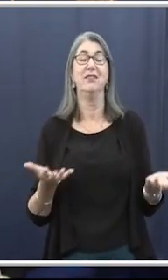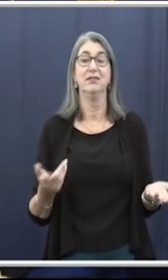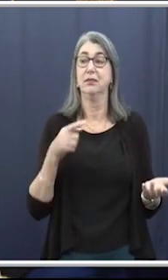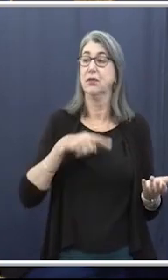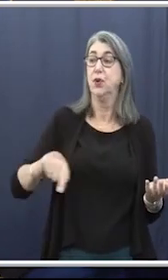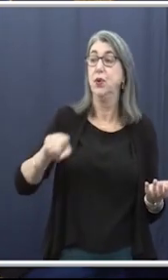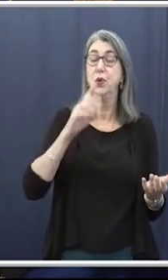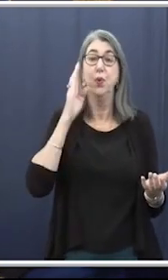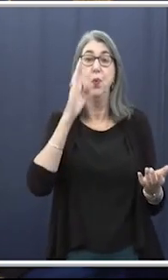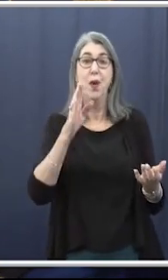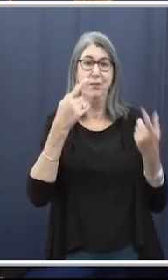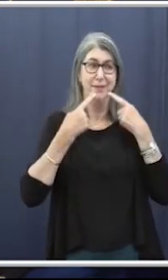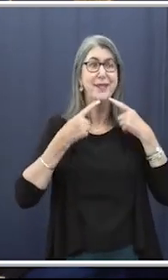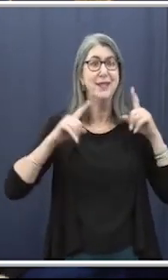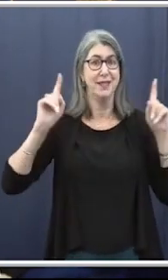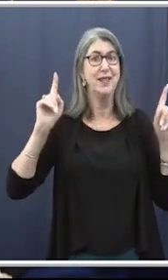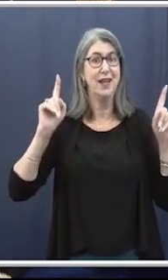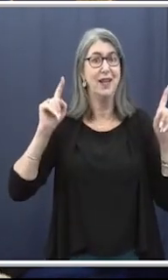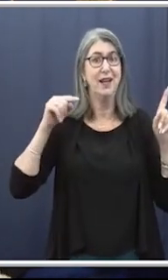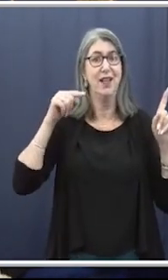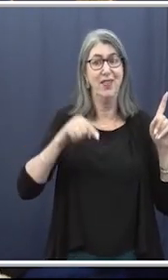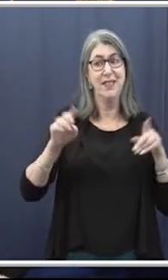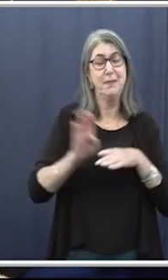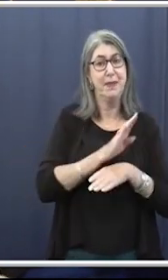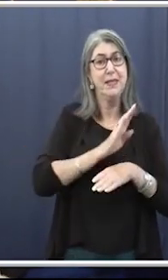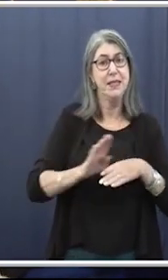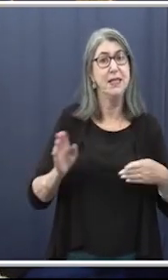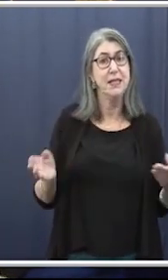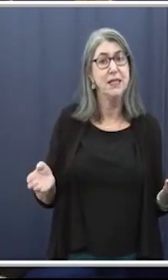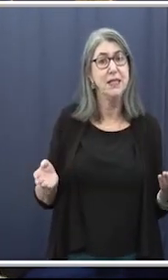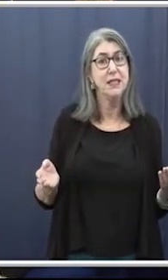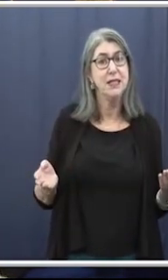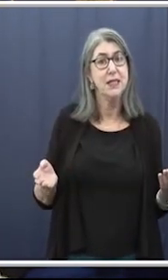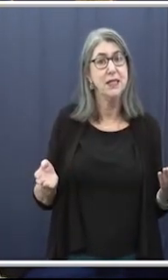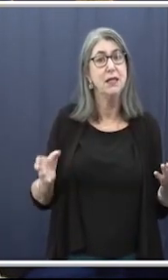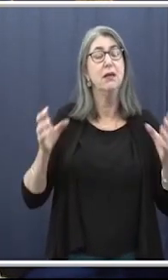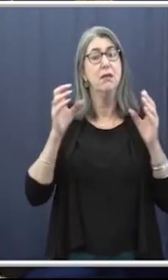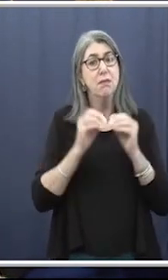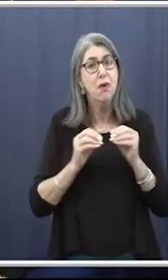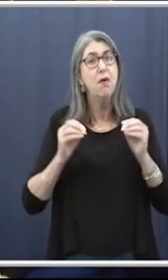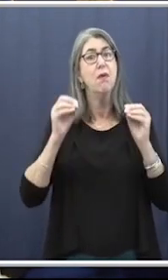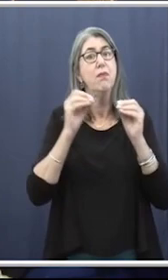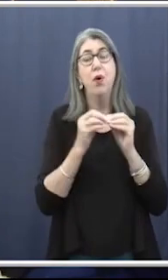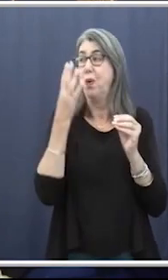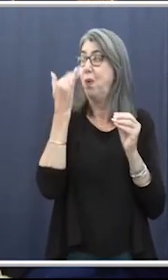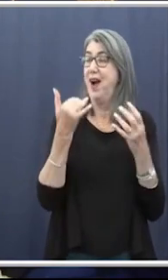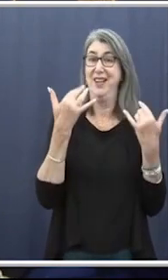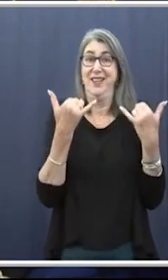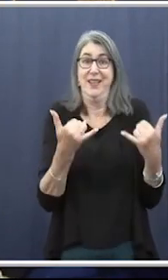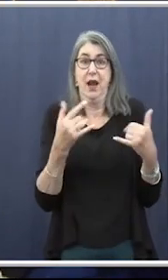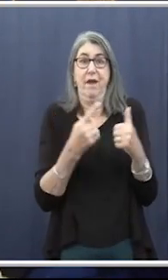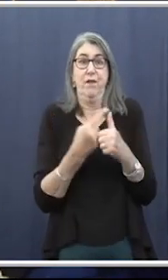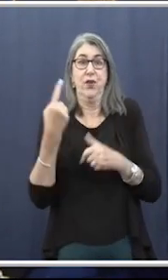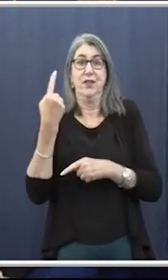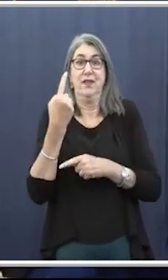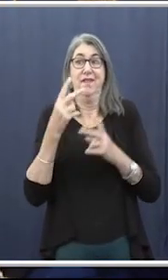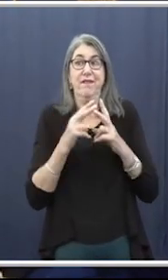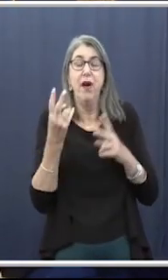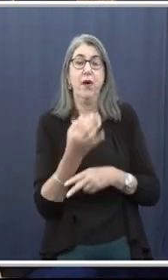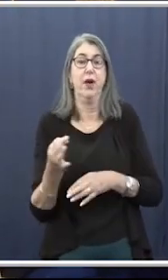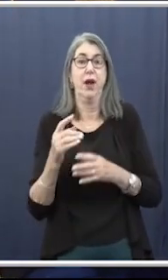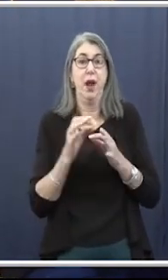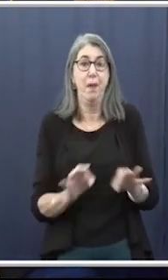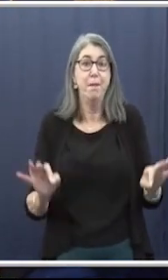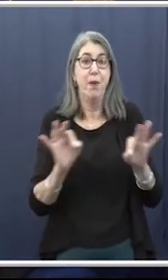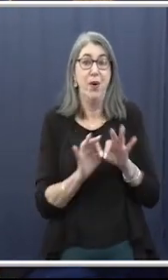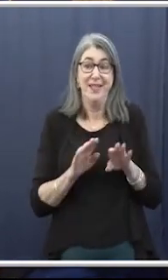you are going to succeed in this business more and more, because today is the first very important step,